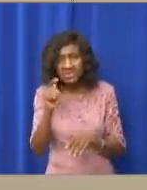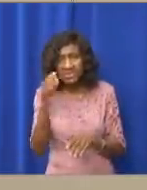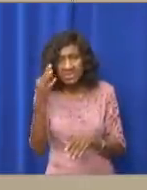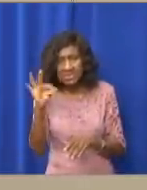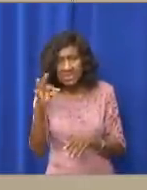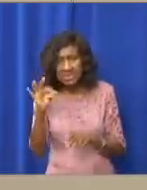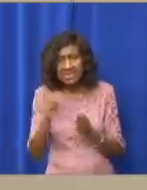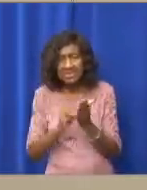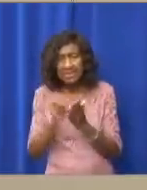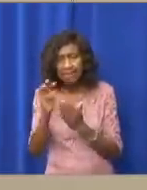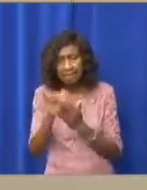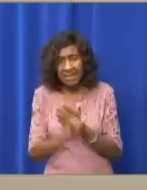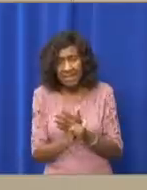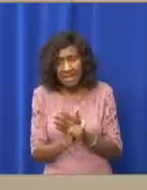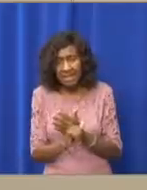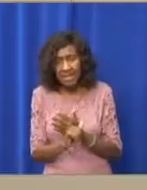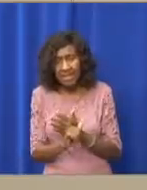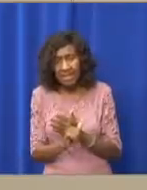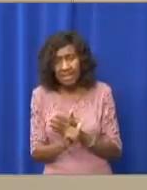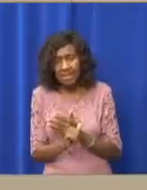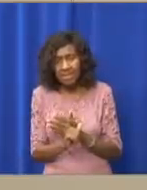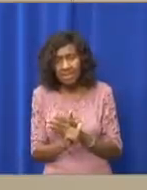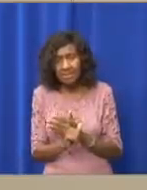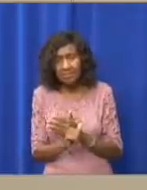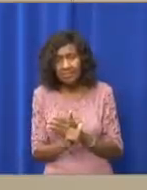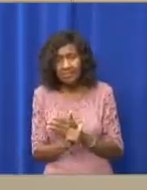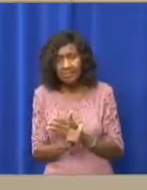special provision for